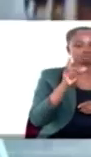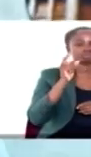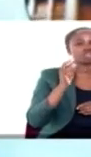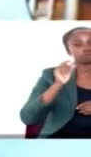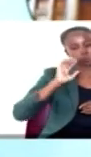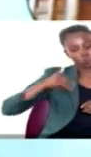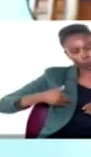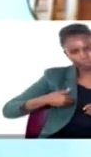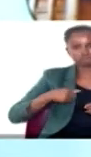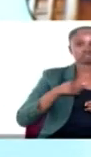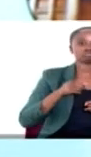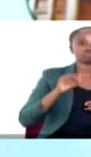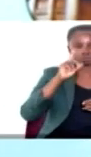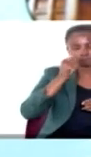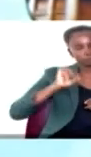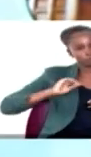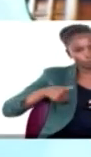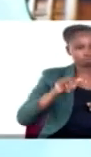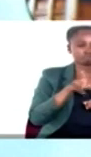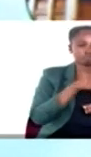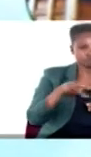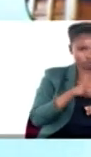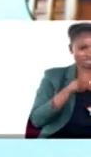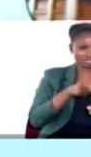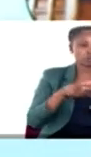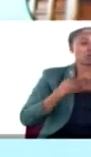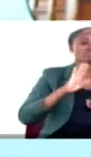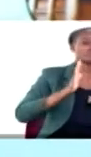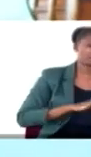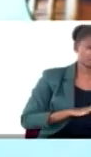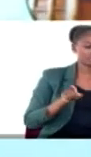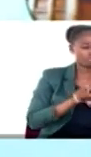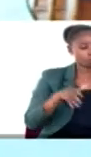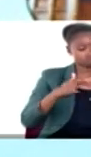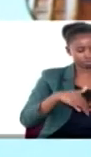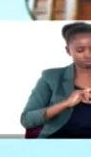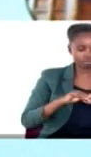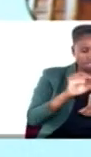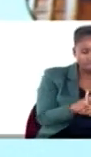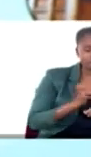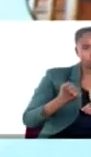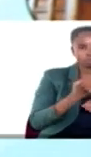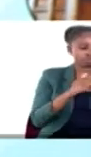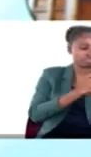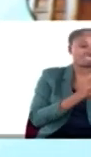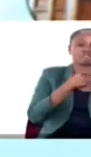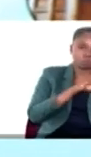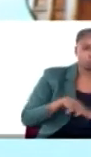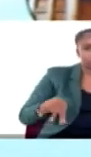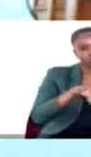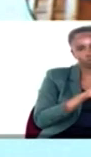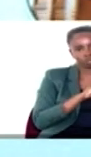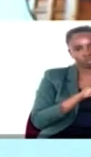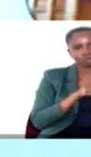violence, and creating a safe and secure environment for all. It's about building